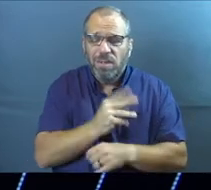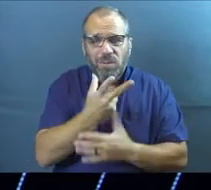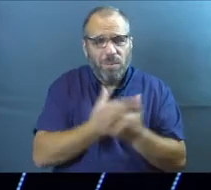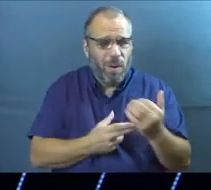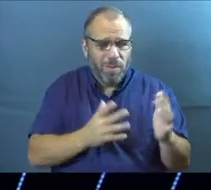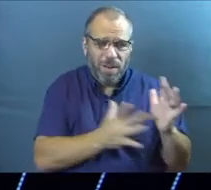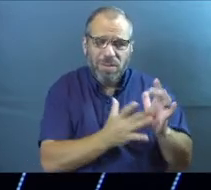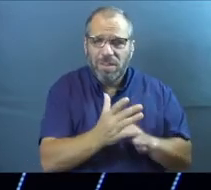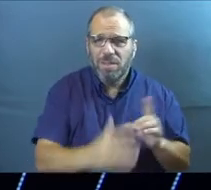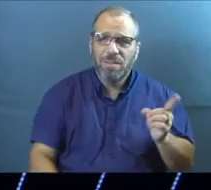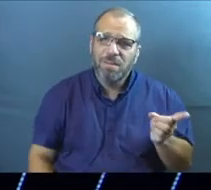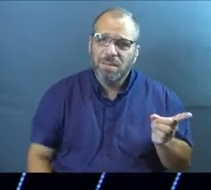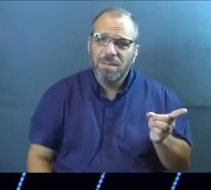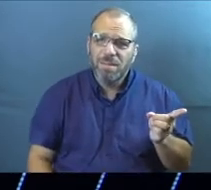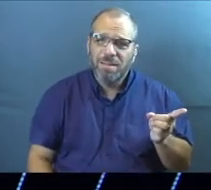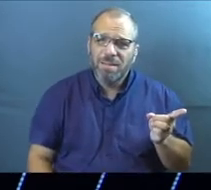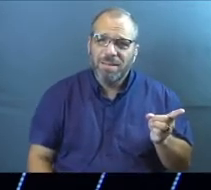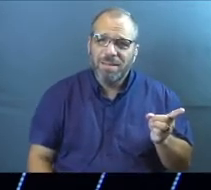that about him.